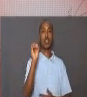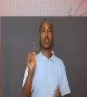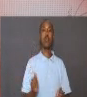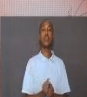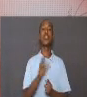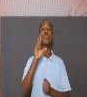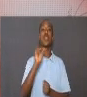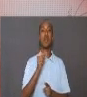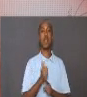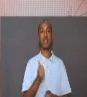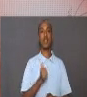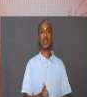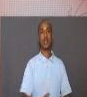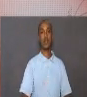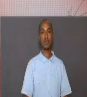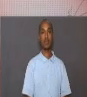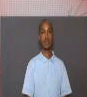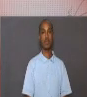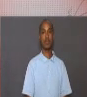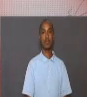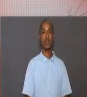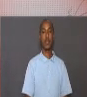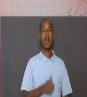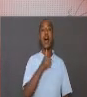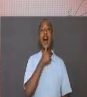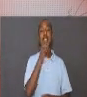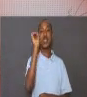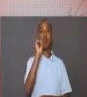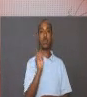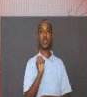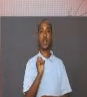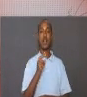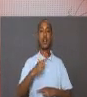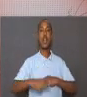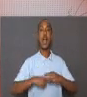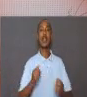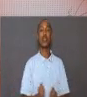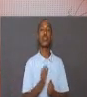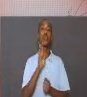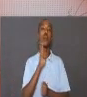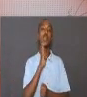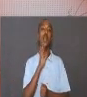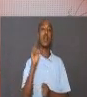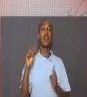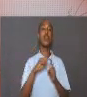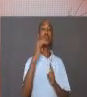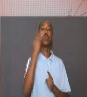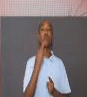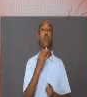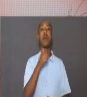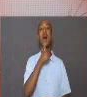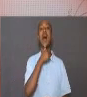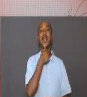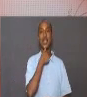of oxygen with non-metals. Acidic oxides react with water